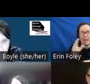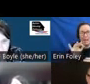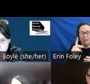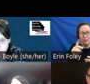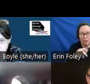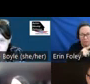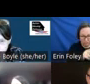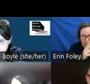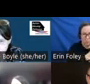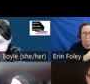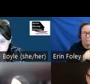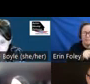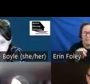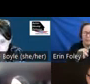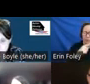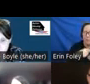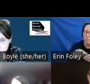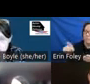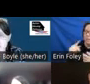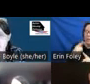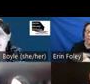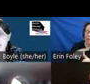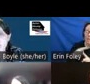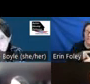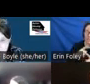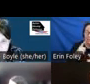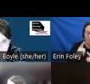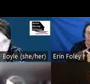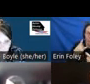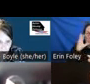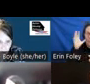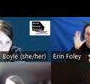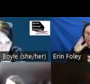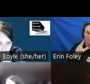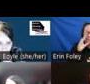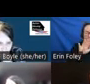the voucher to pay them rent. Her parents use the rent to pay the mortgage.